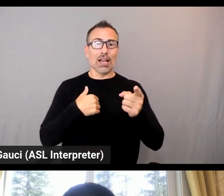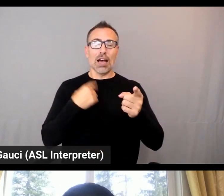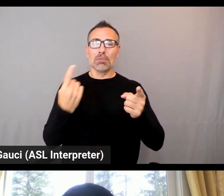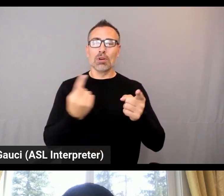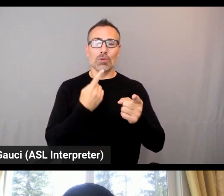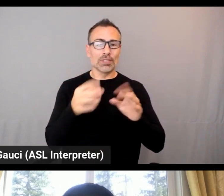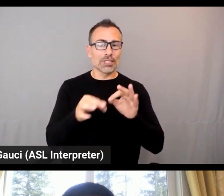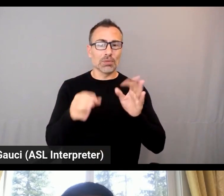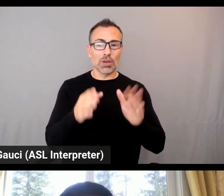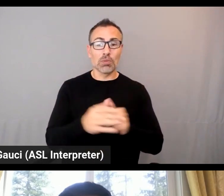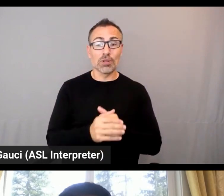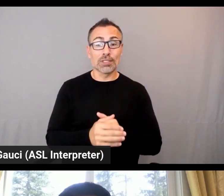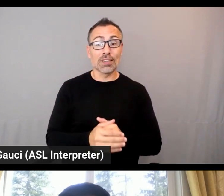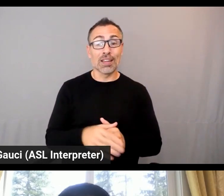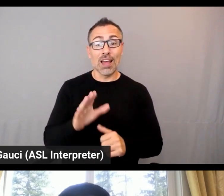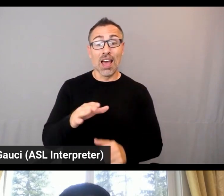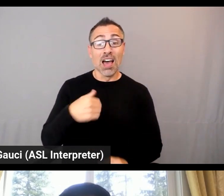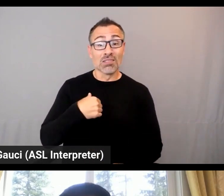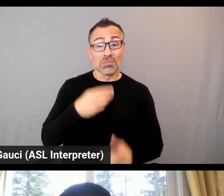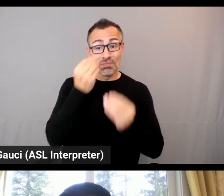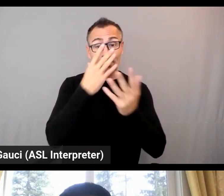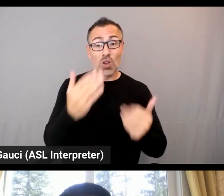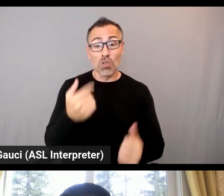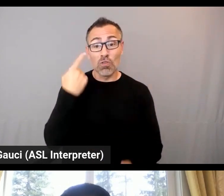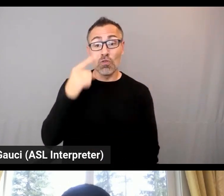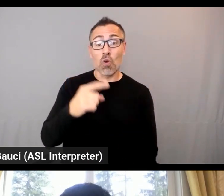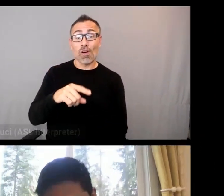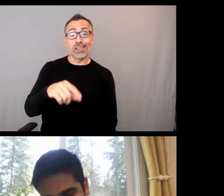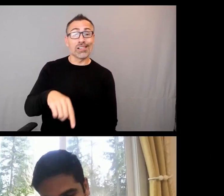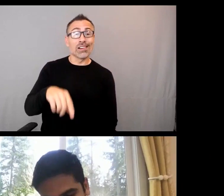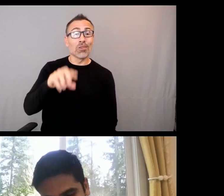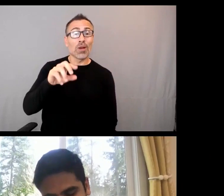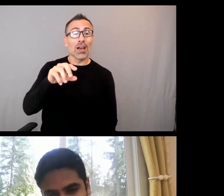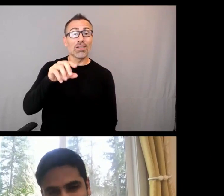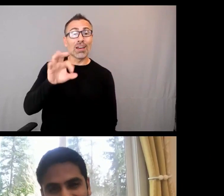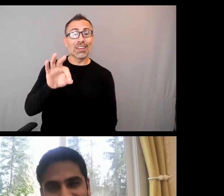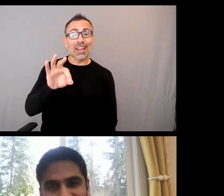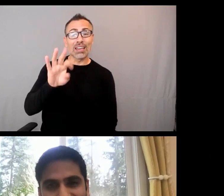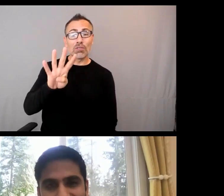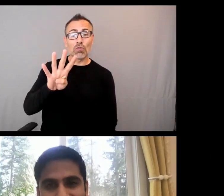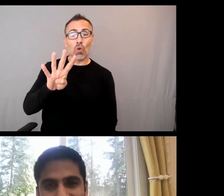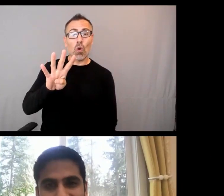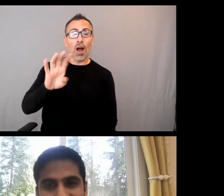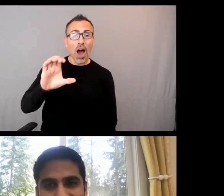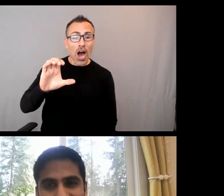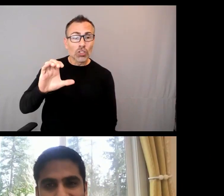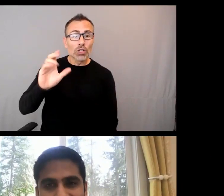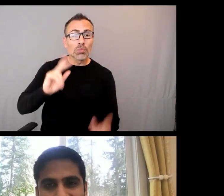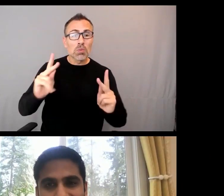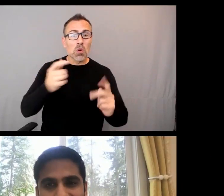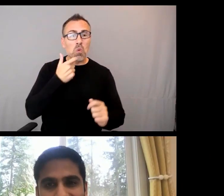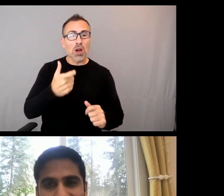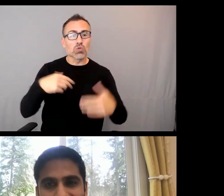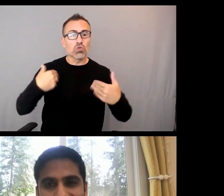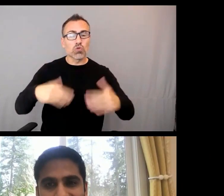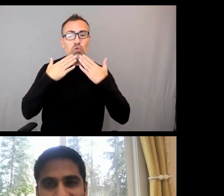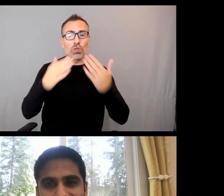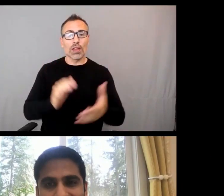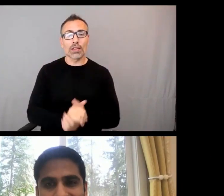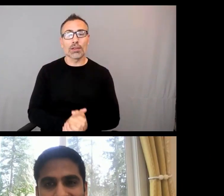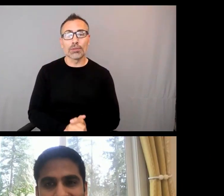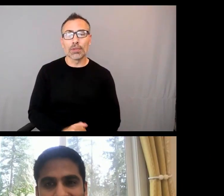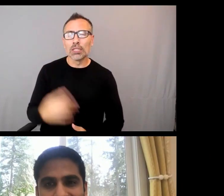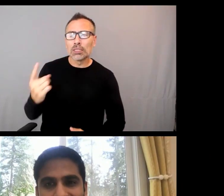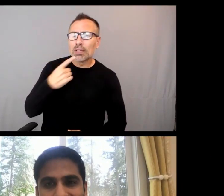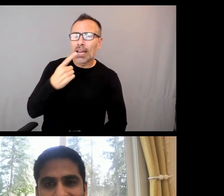way. Yeah. That's so someone asked, is RDS meant to replace 2FA, or you suggest using both?